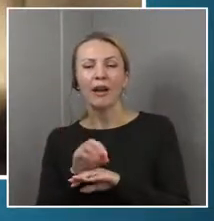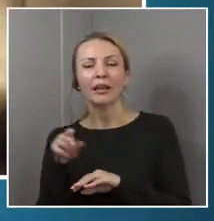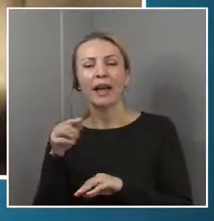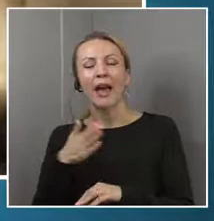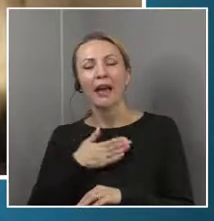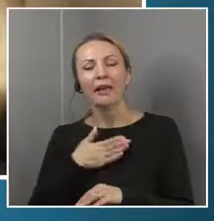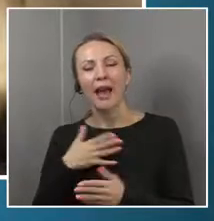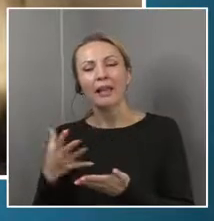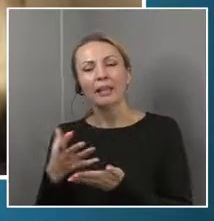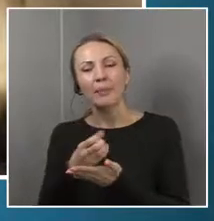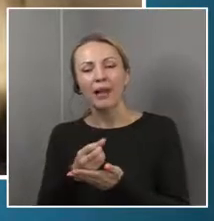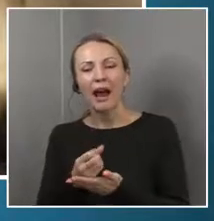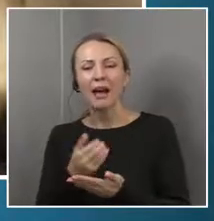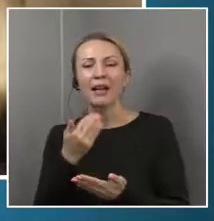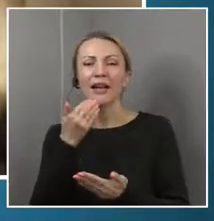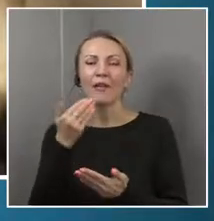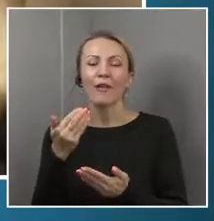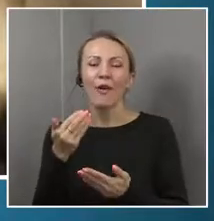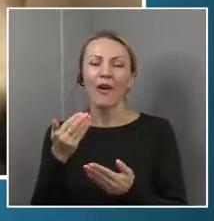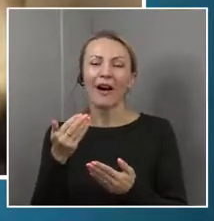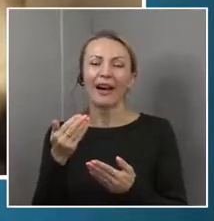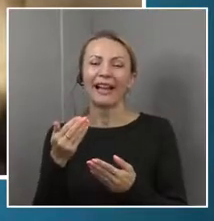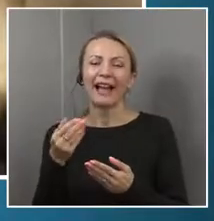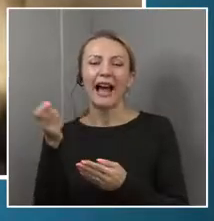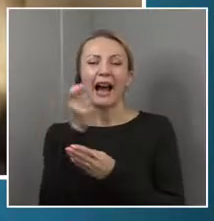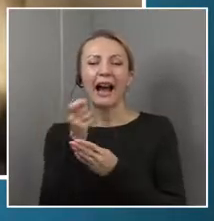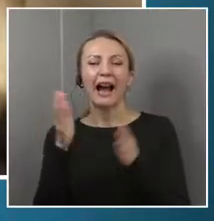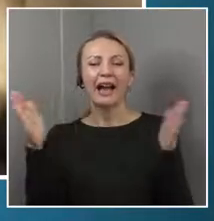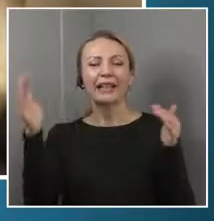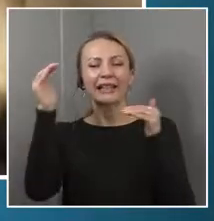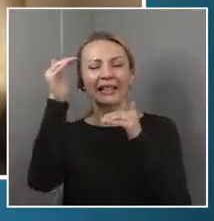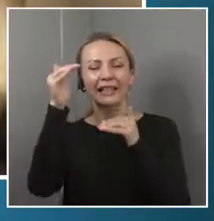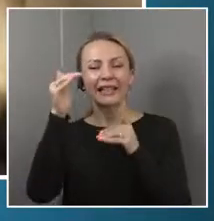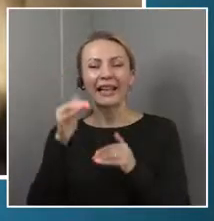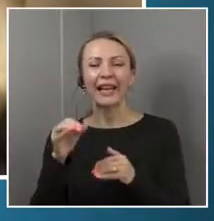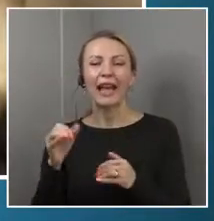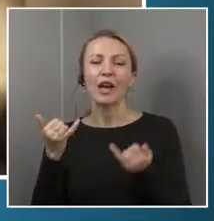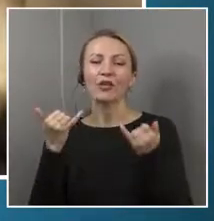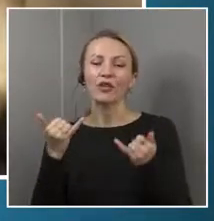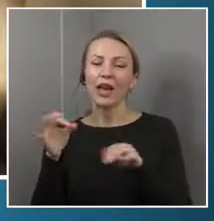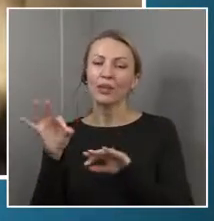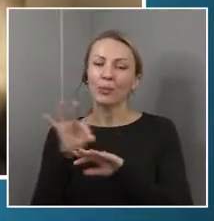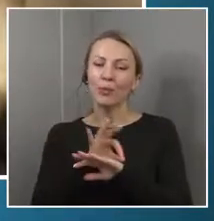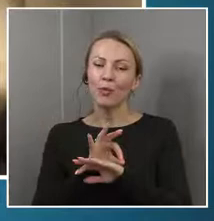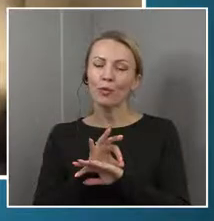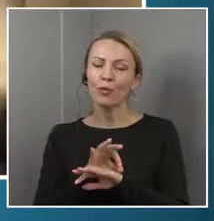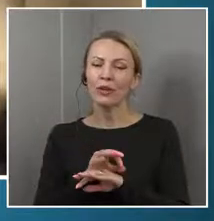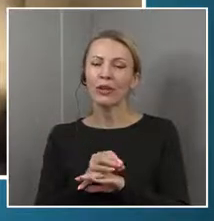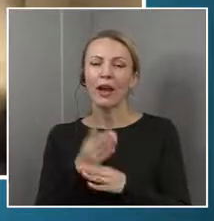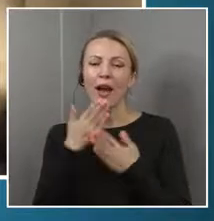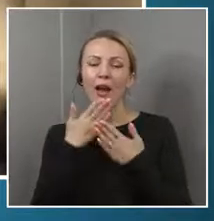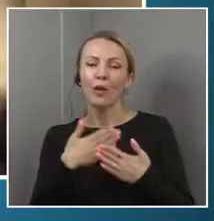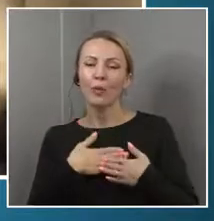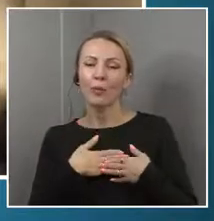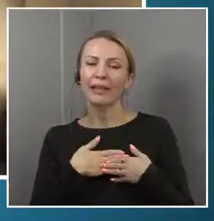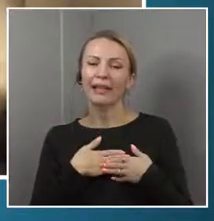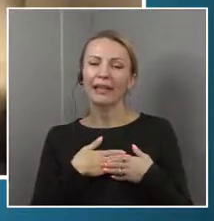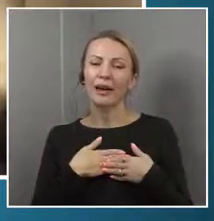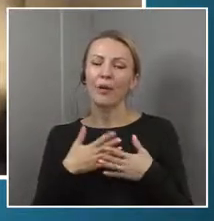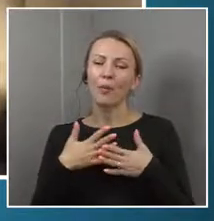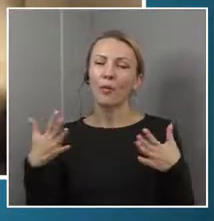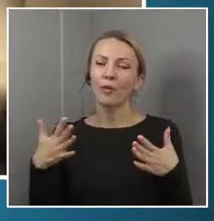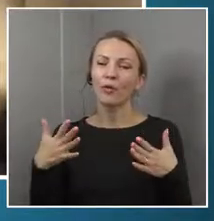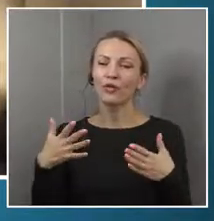walls. Now my current husband loves marine art, and so do I. So we